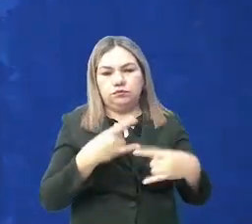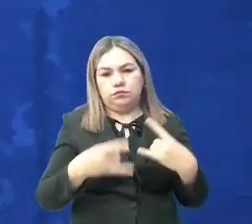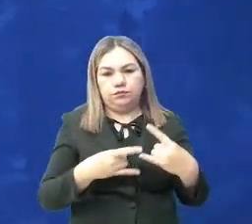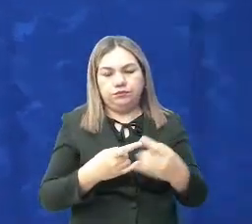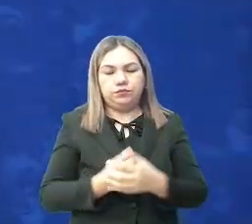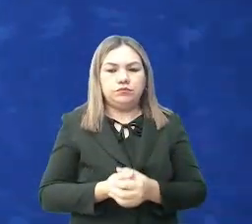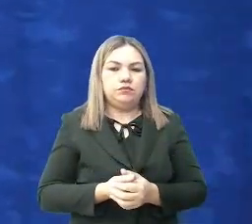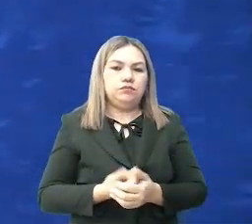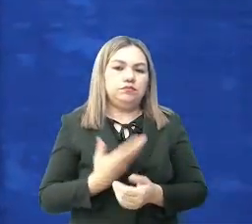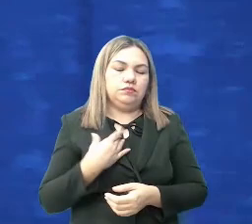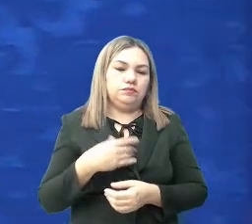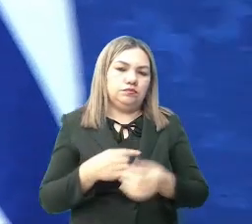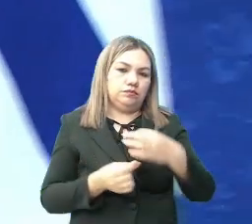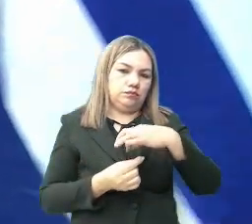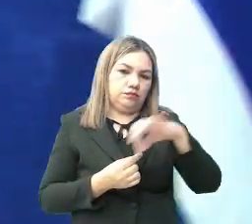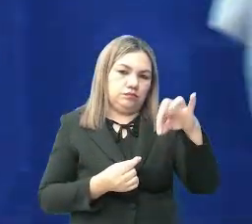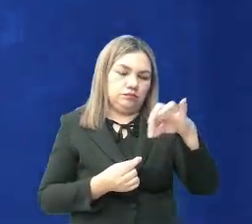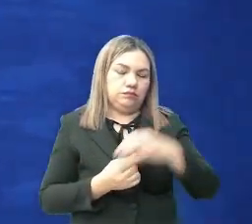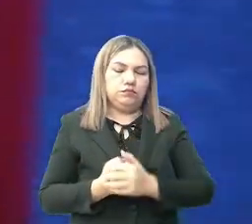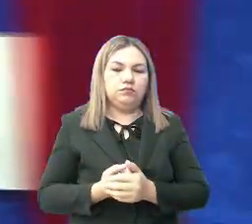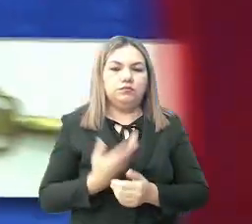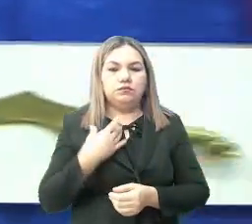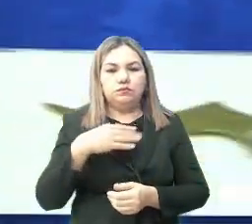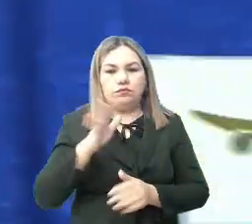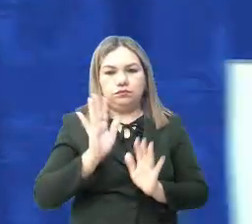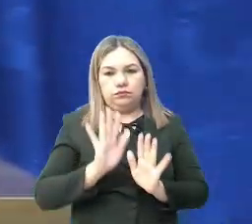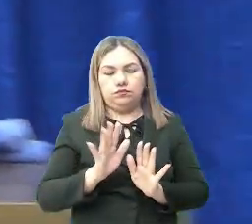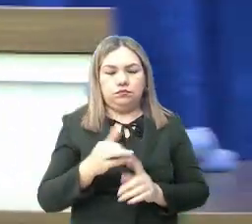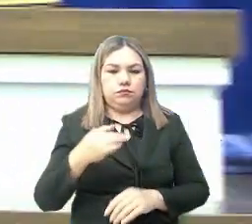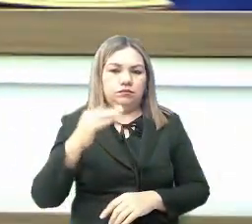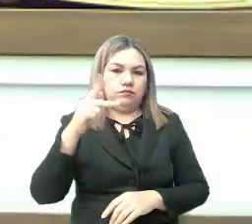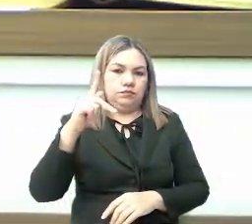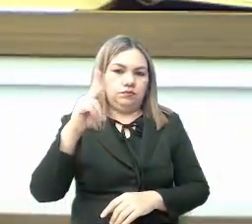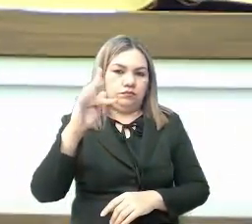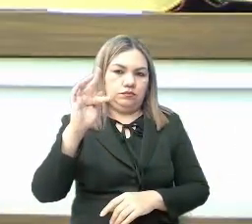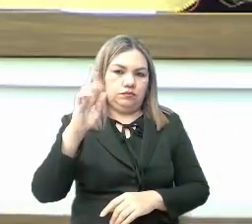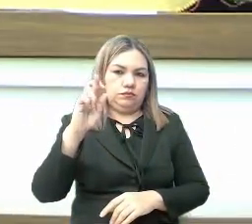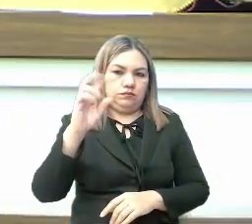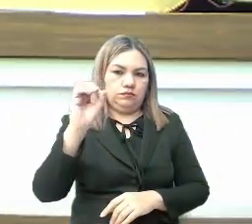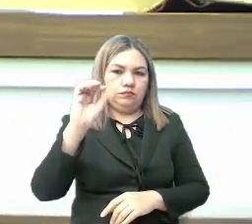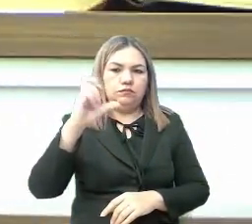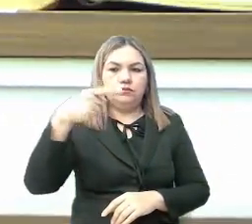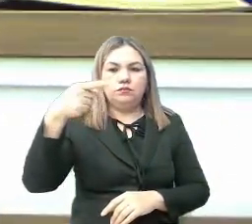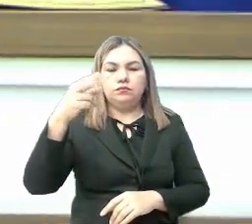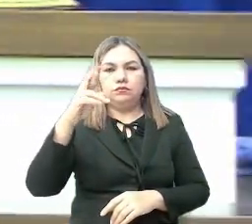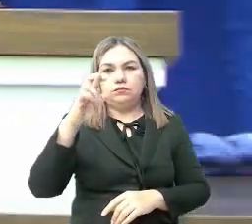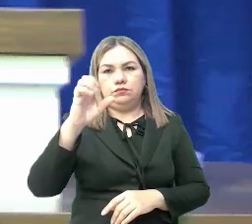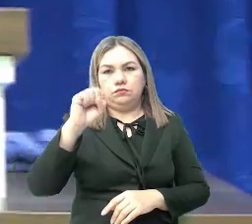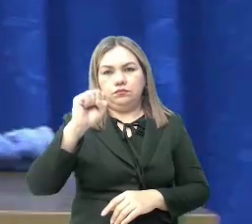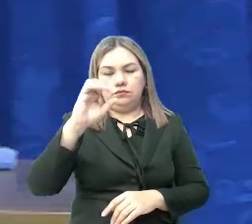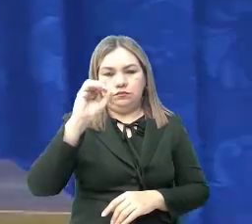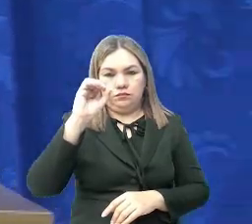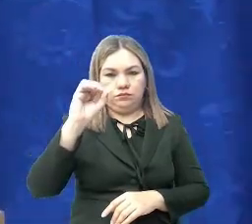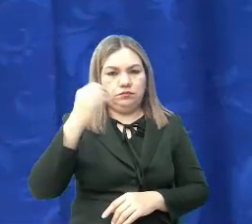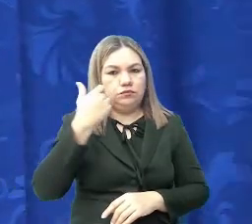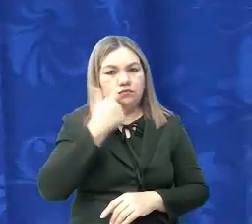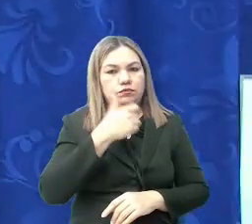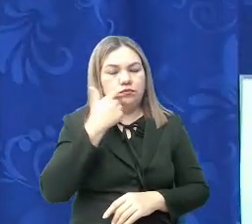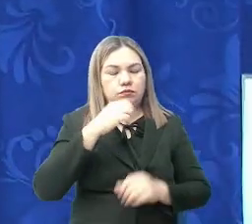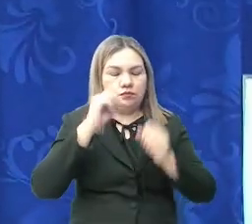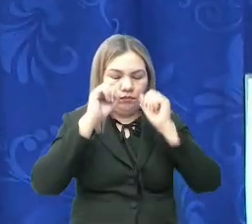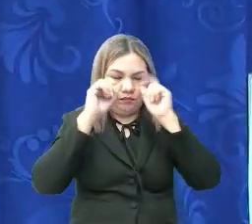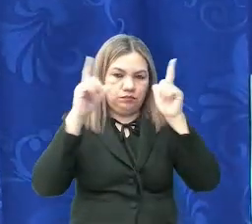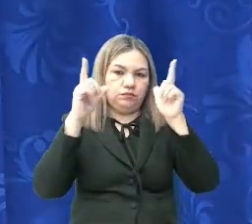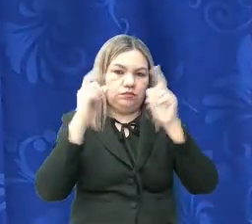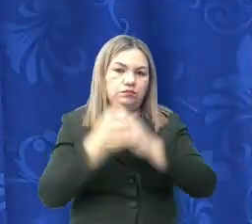that are ruling over my progress, my finances, and I need to do something about it. I need to awaken.